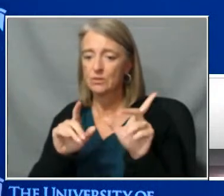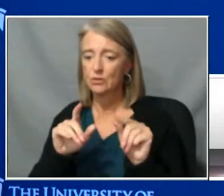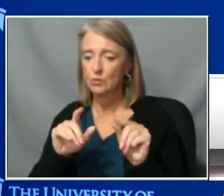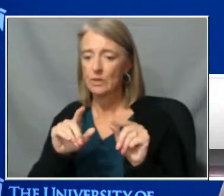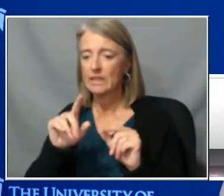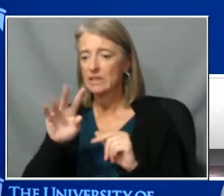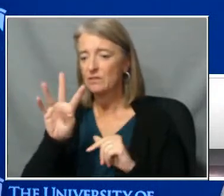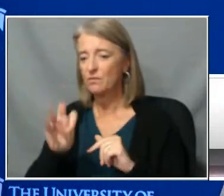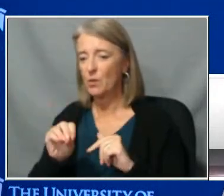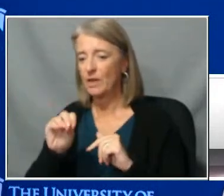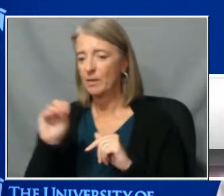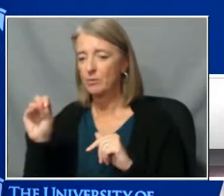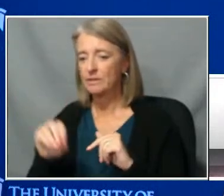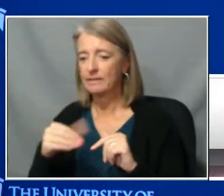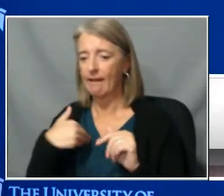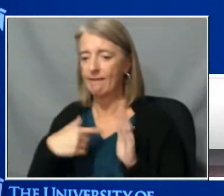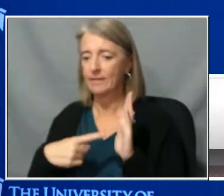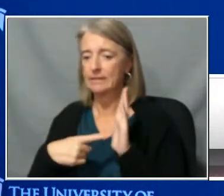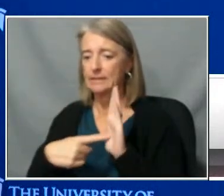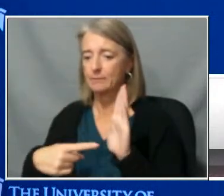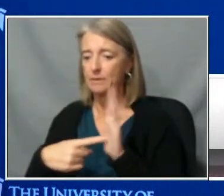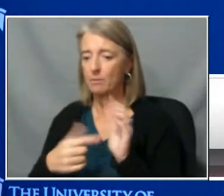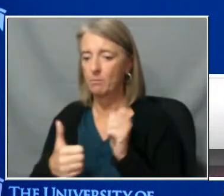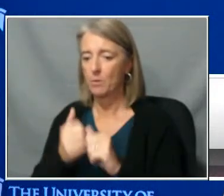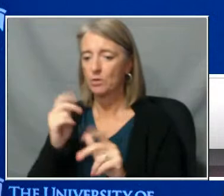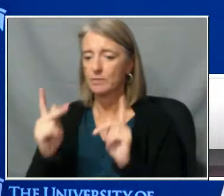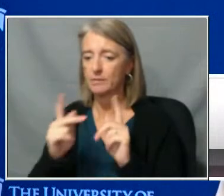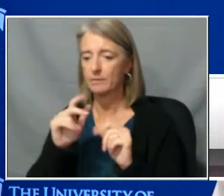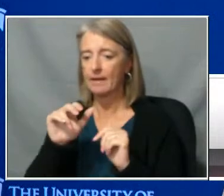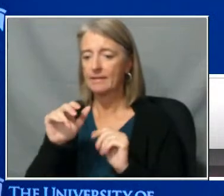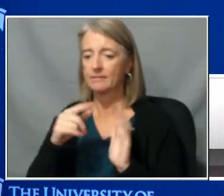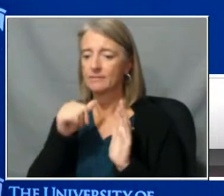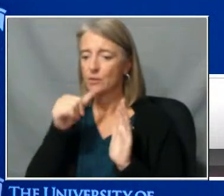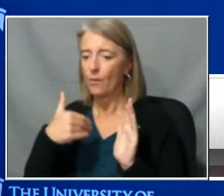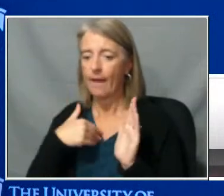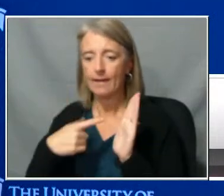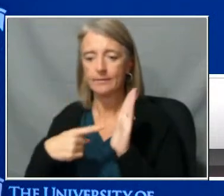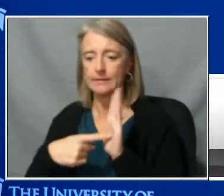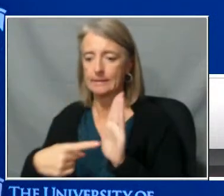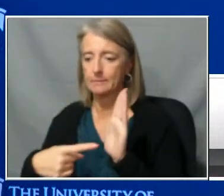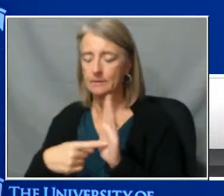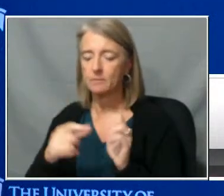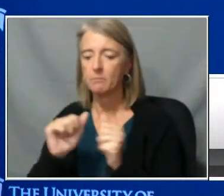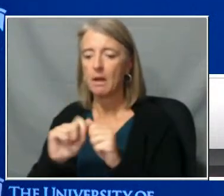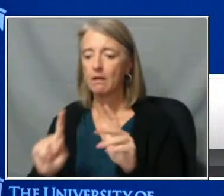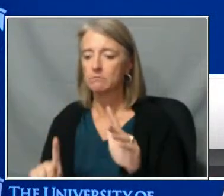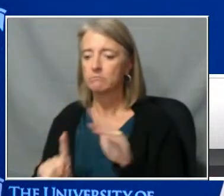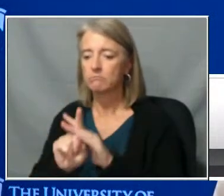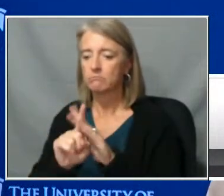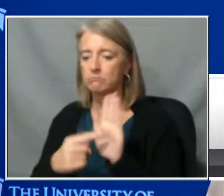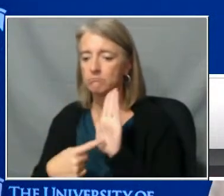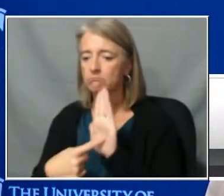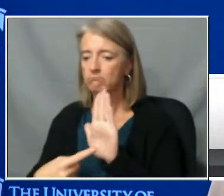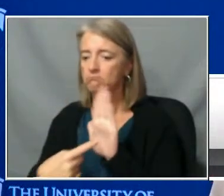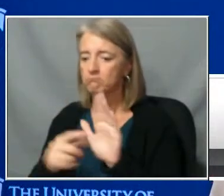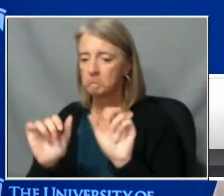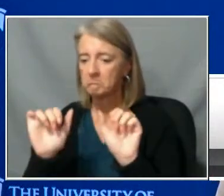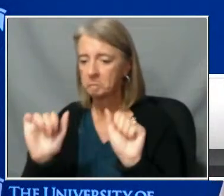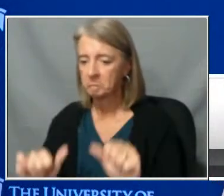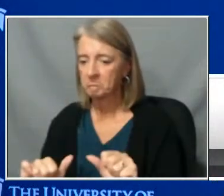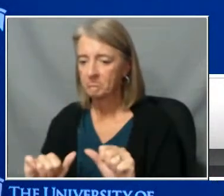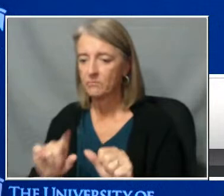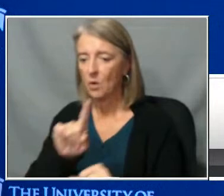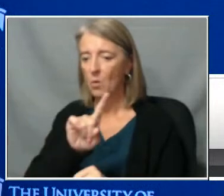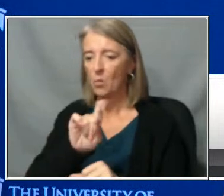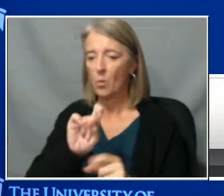people ever have symptoms. So most people are asymptomatic, but symptoms can arise in those other people. And again, 1 in